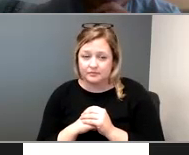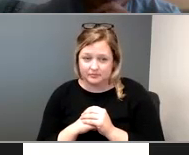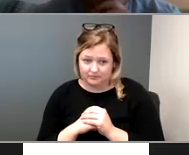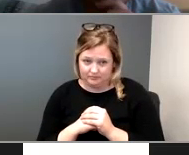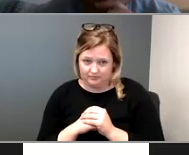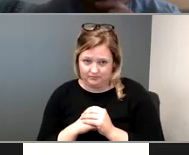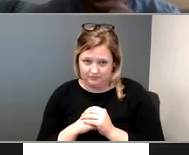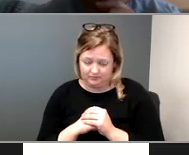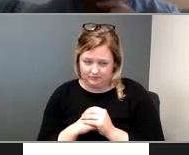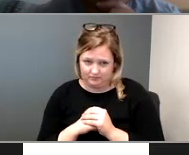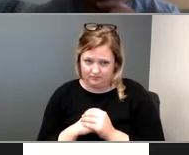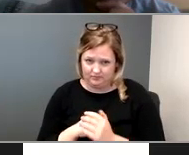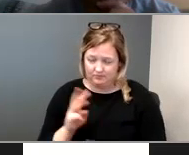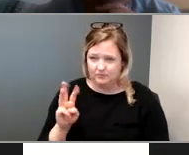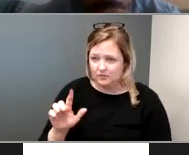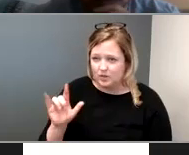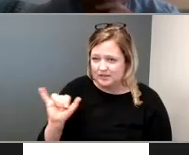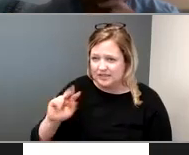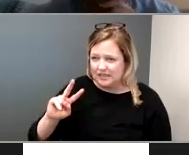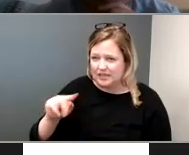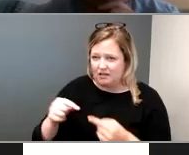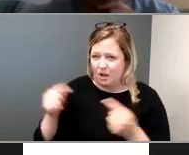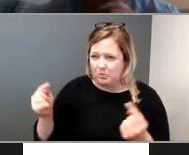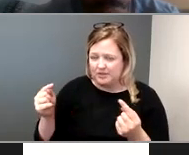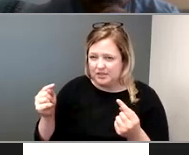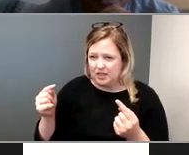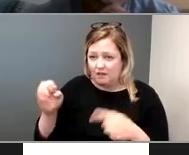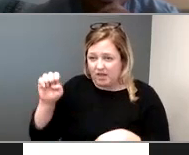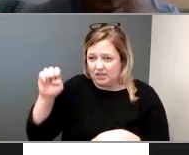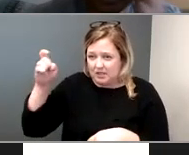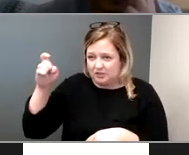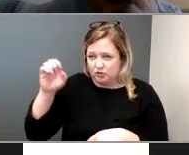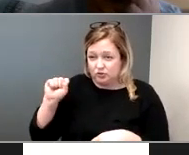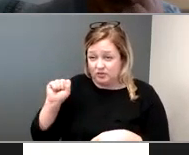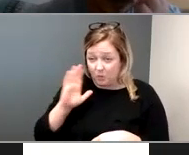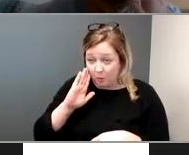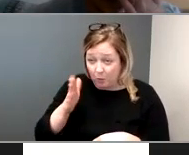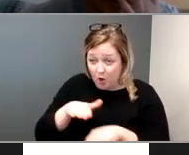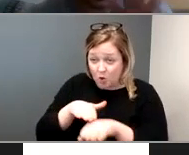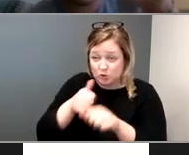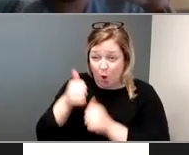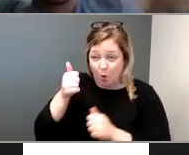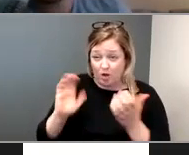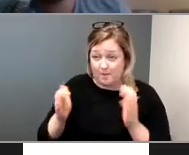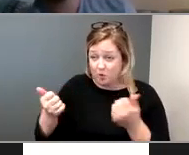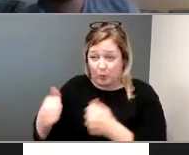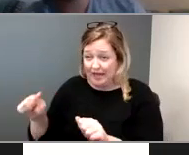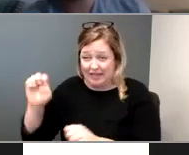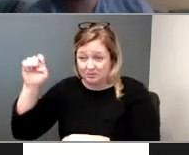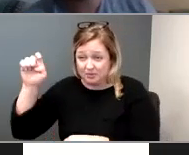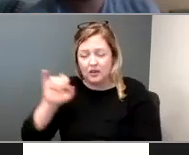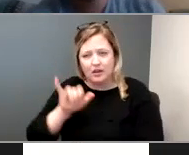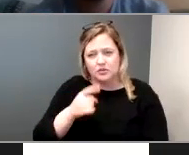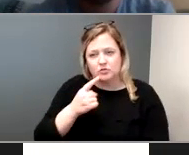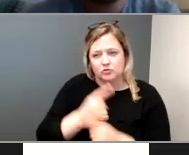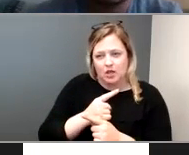Logs are like inverse exponential, so they're going to grow slower than any exponential. Yes, but if I ask you to prove, I mean, that is correct. That is intuitively,